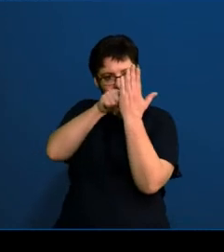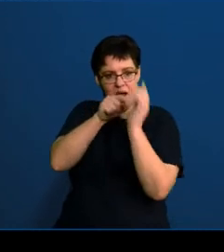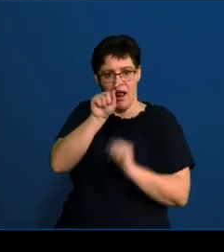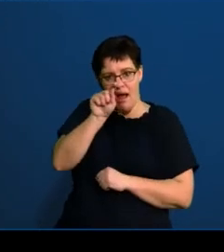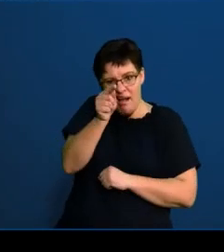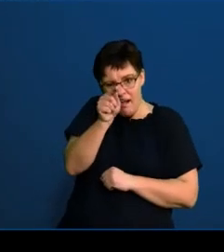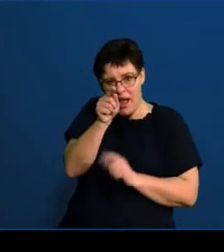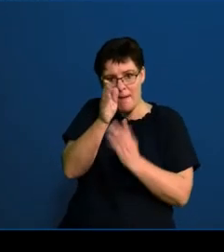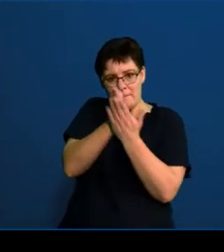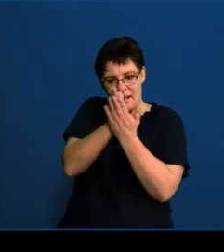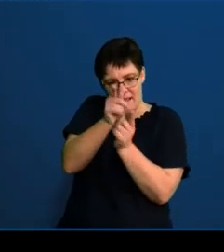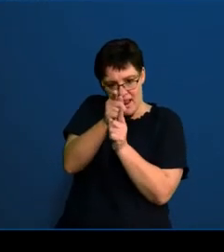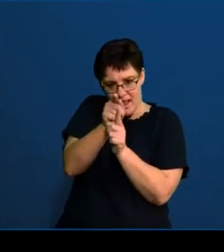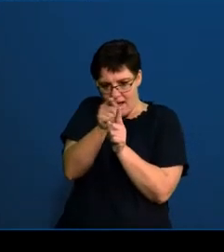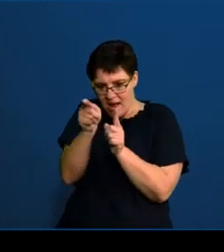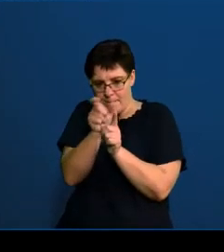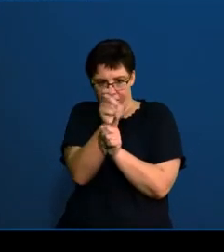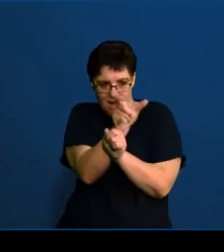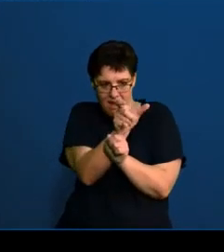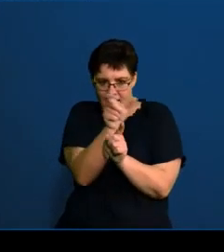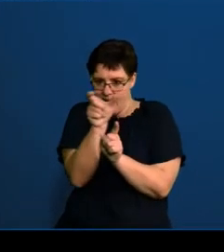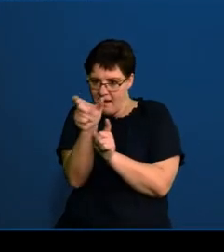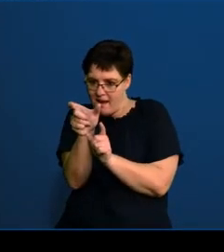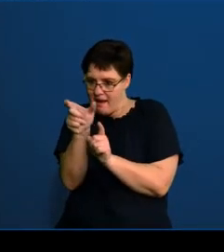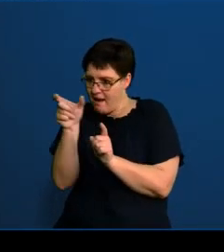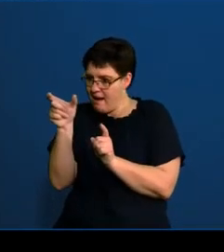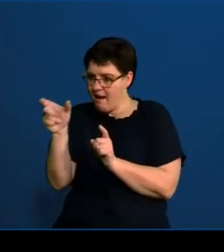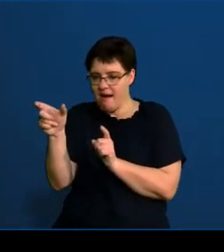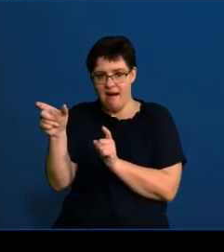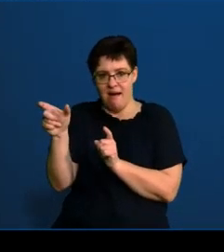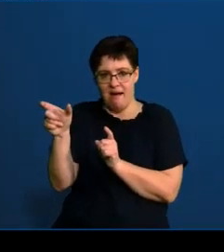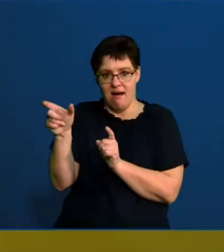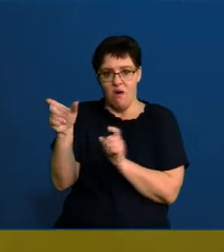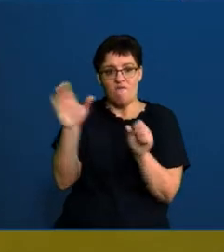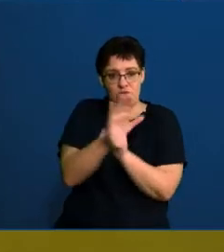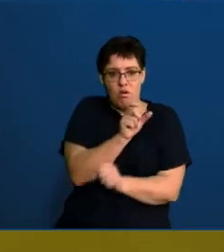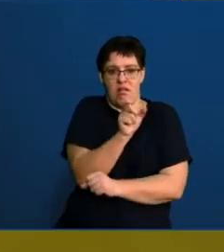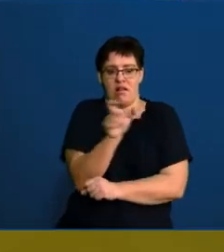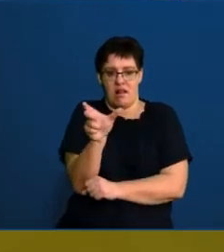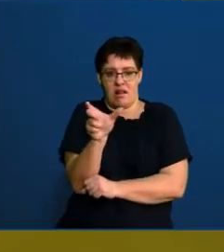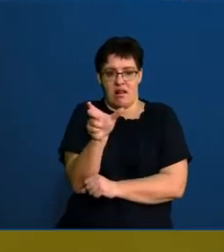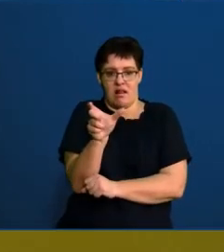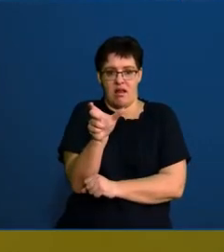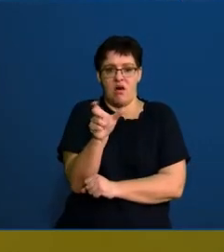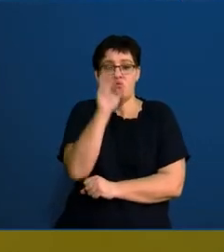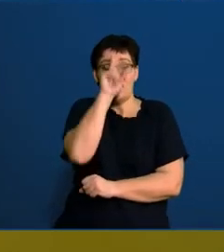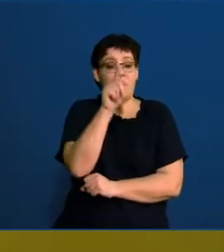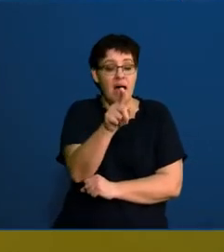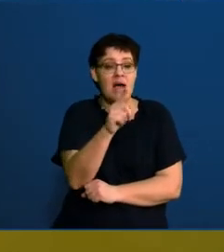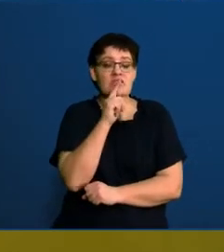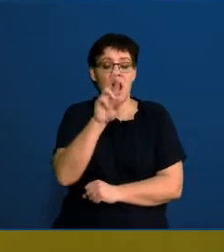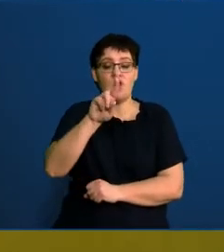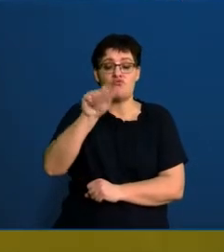that go next to each other. I'm looking here for the diameter of the circle. So, remember I said to you that the radius